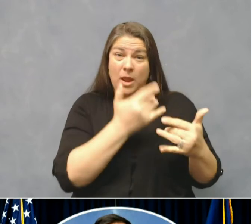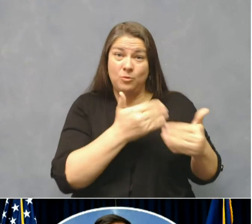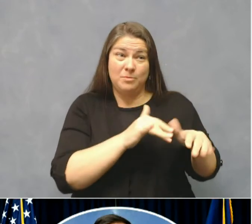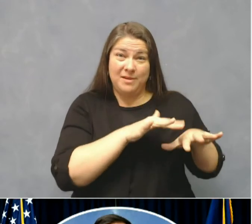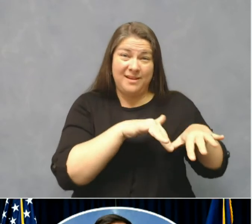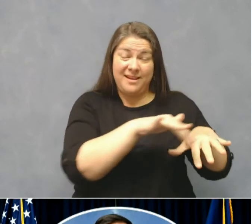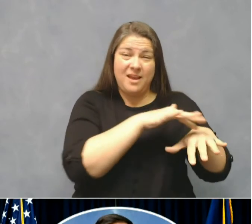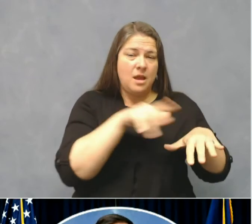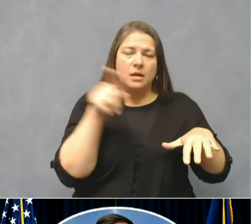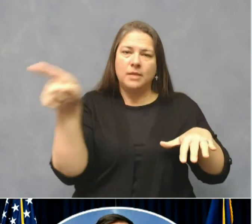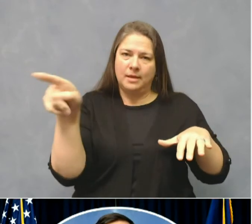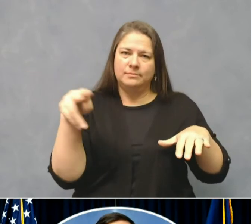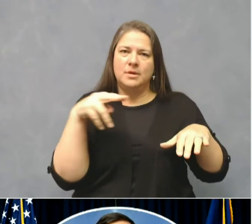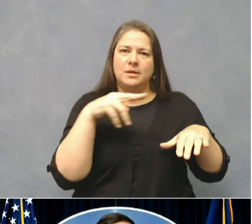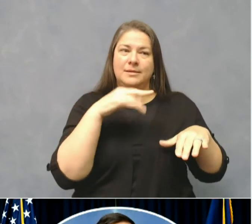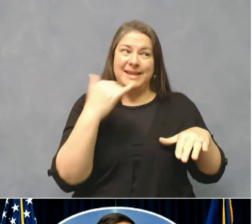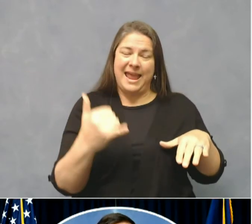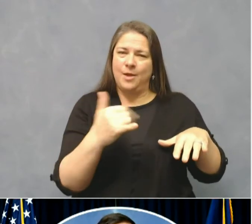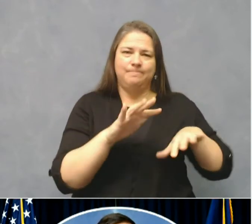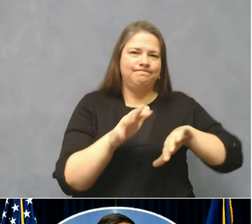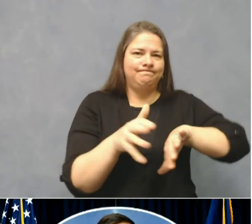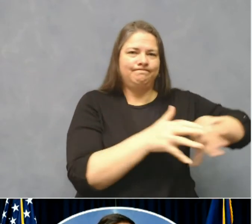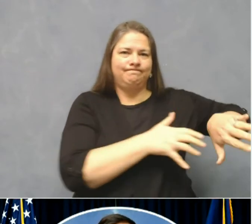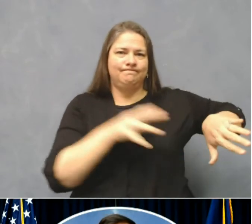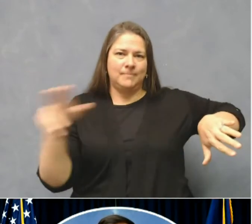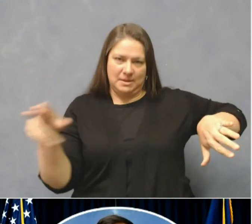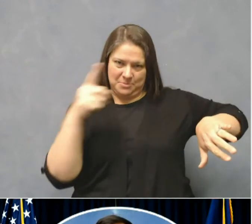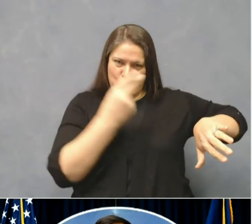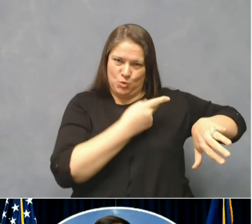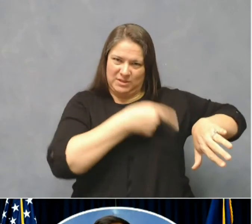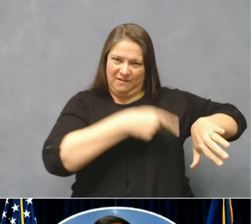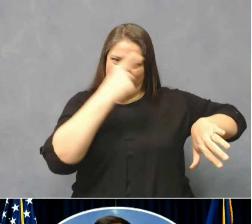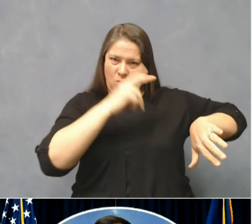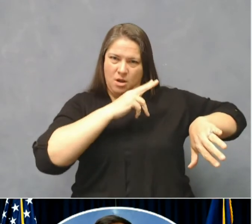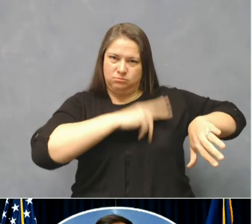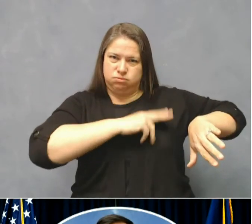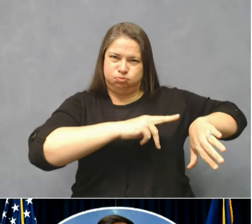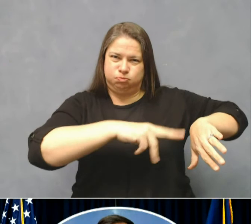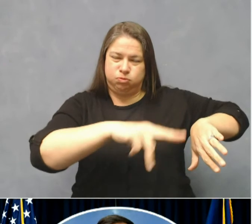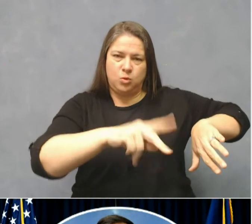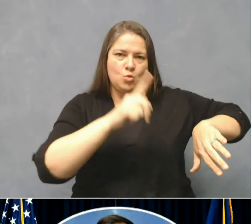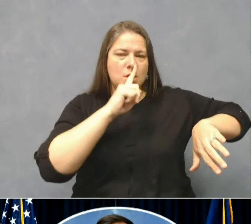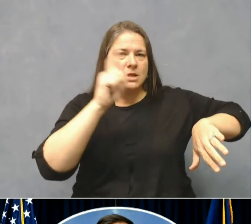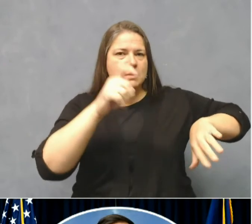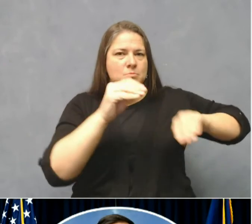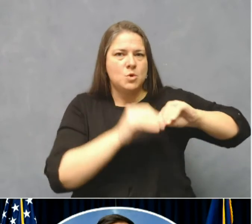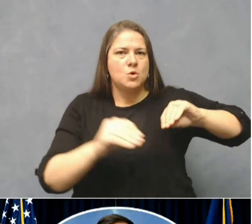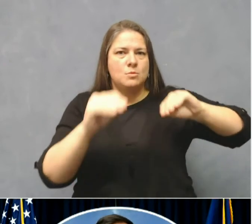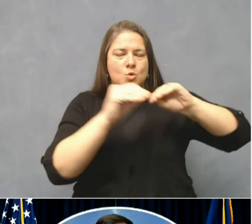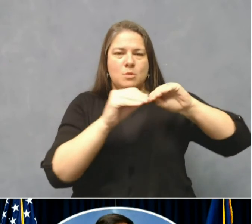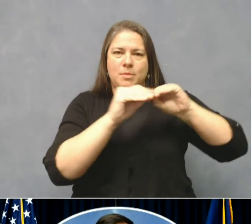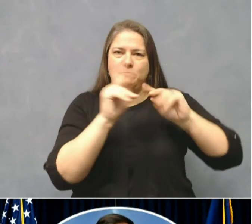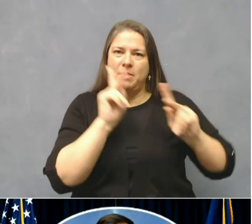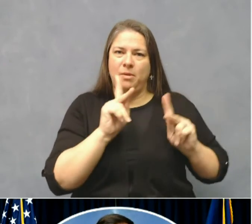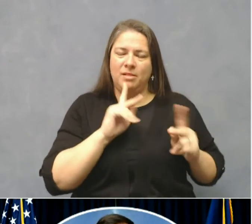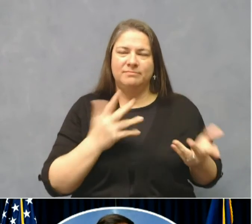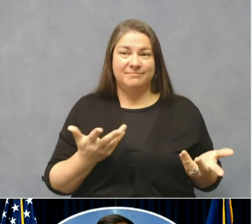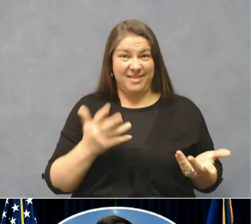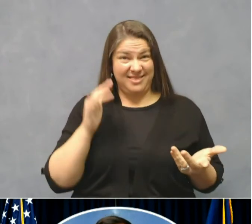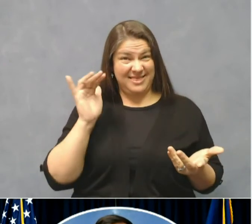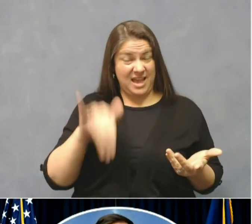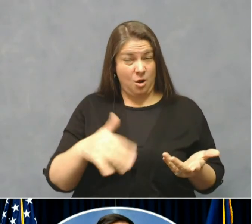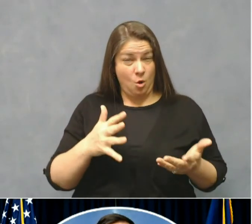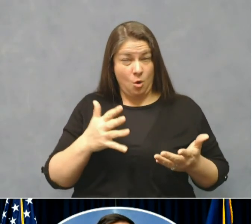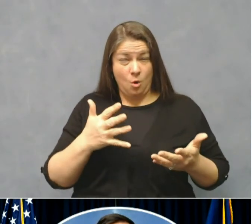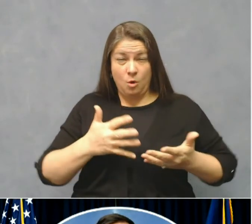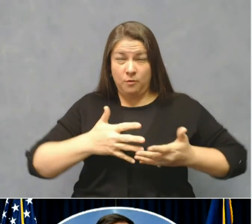Again, they are seeing so many different folks that need help. And this hospitalization is dangerous for everybody,